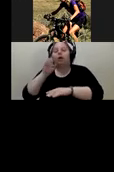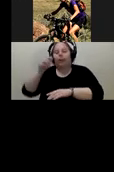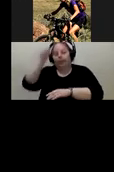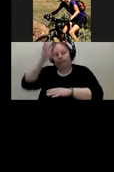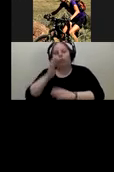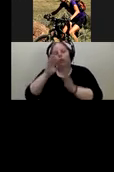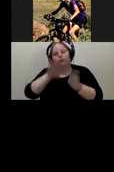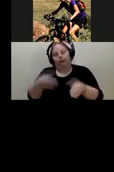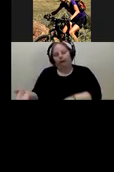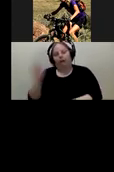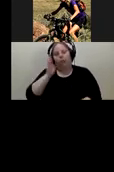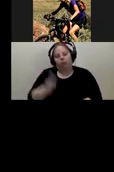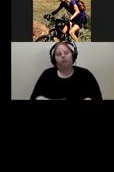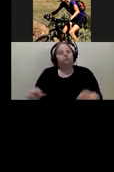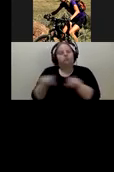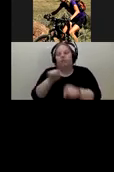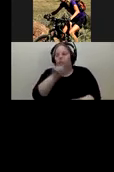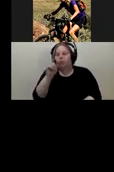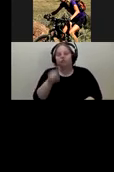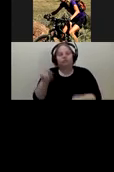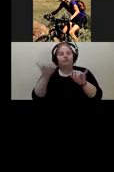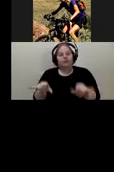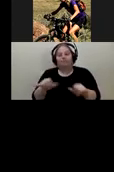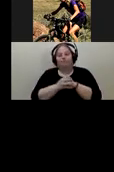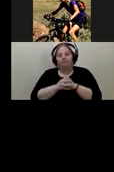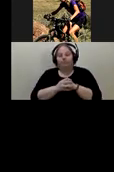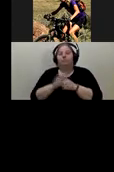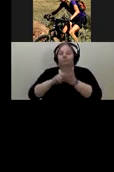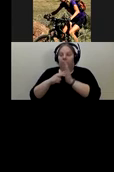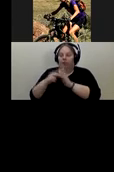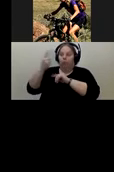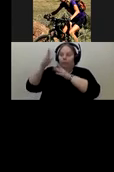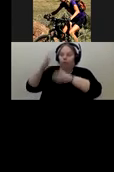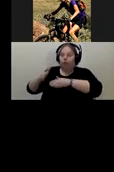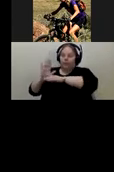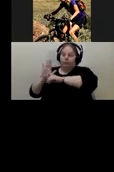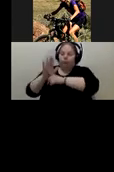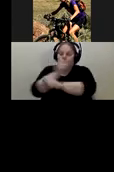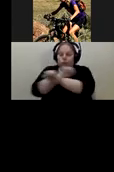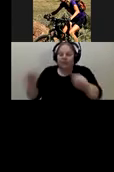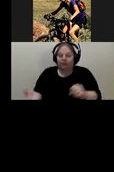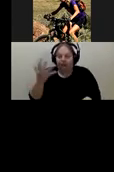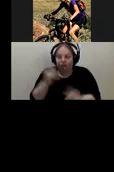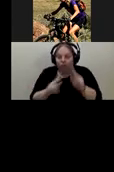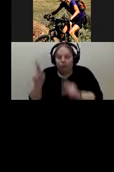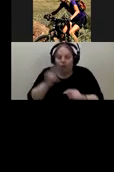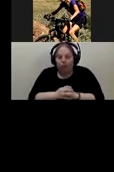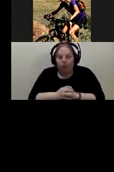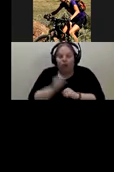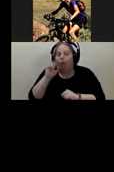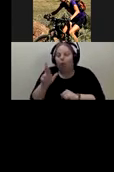So same question. Do you push the one person to save the five?